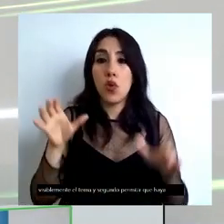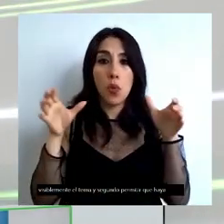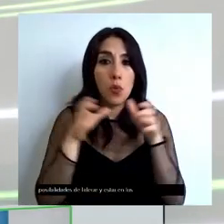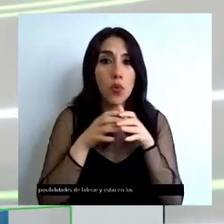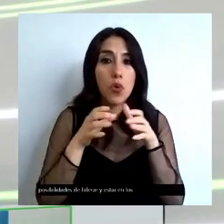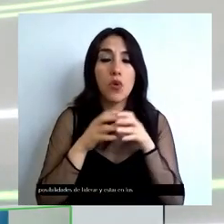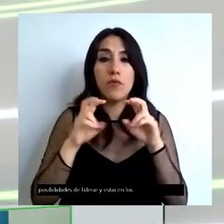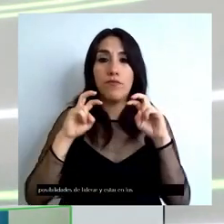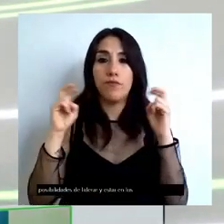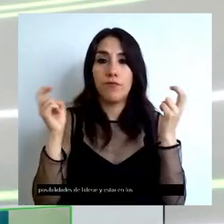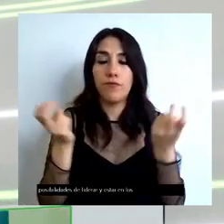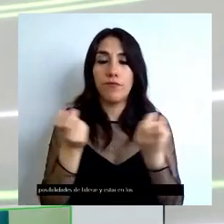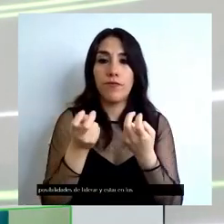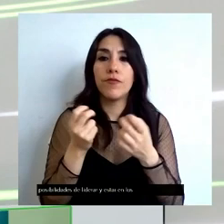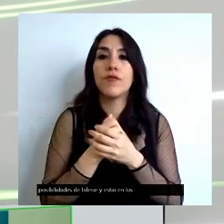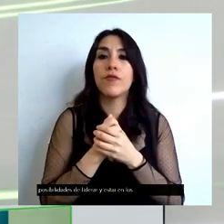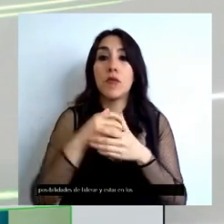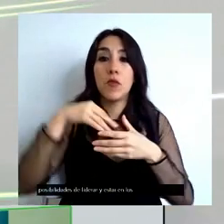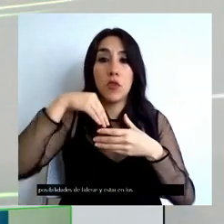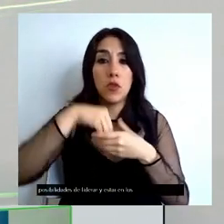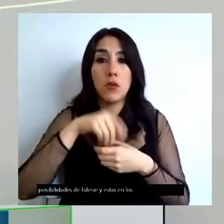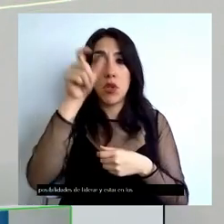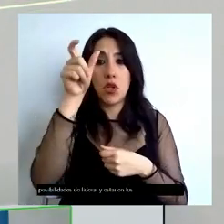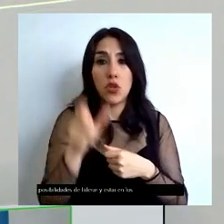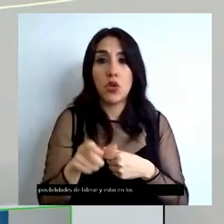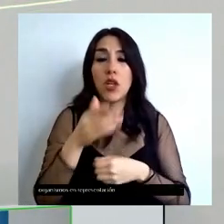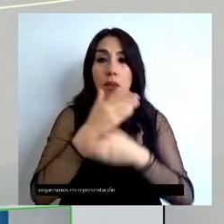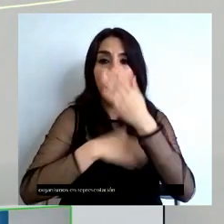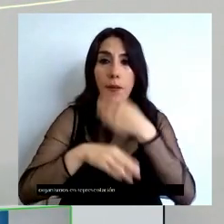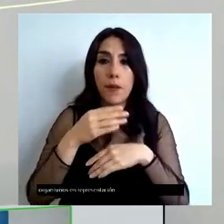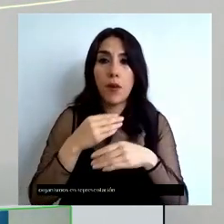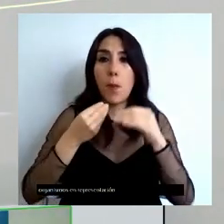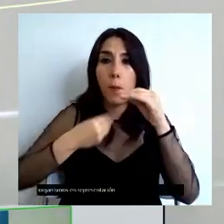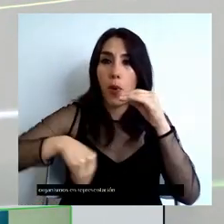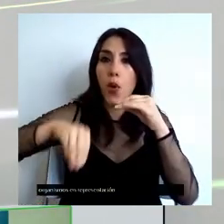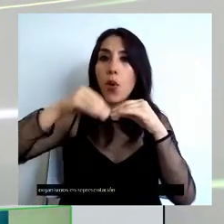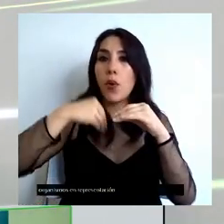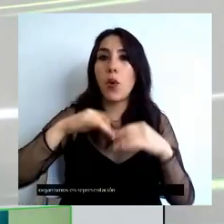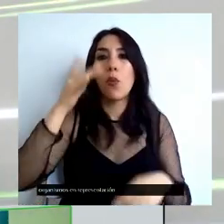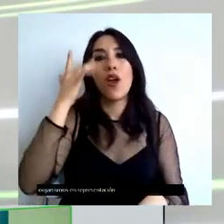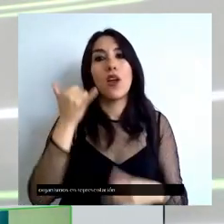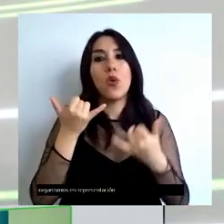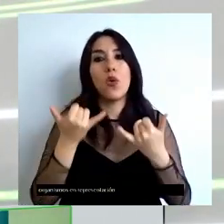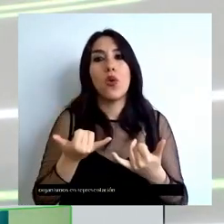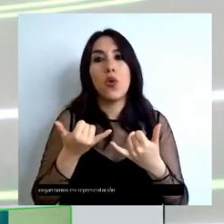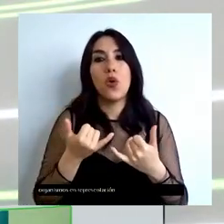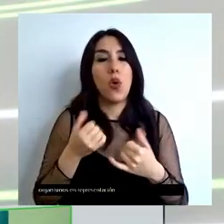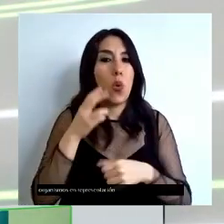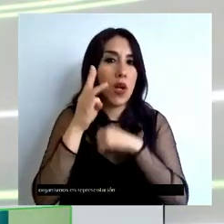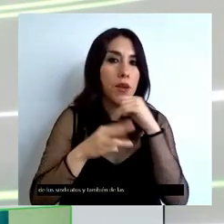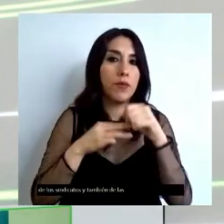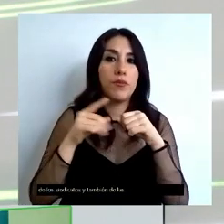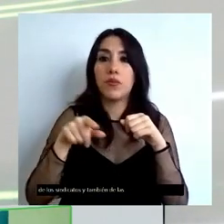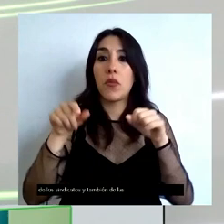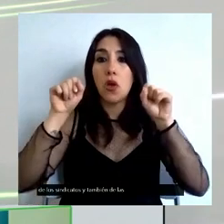not only of the unions, but the companies and people living with